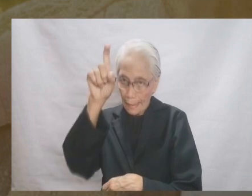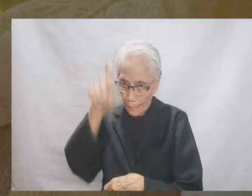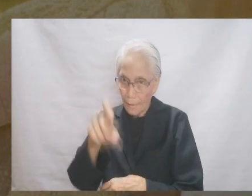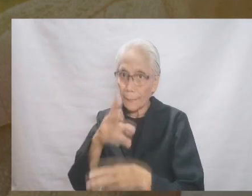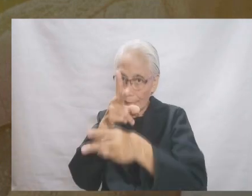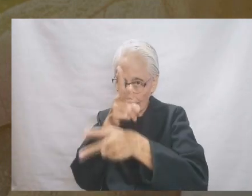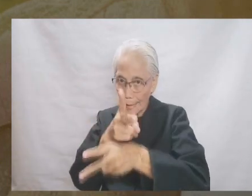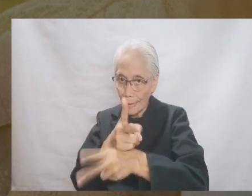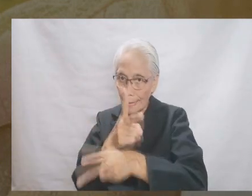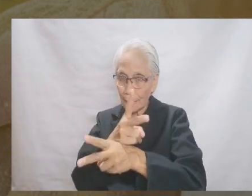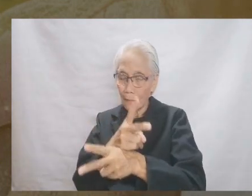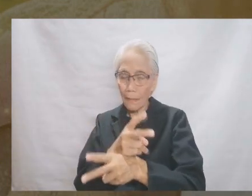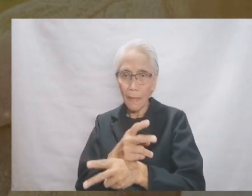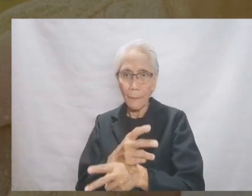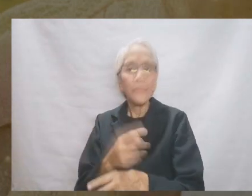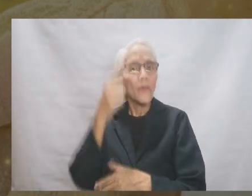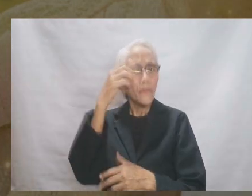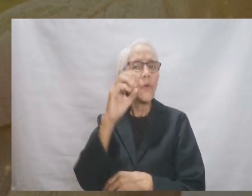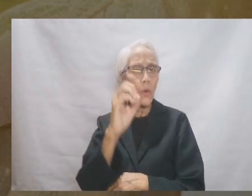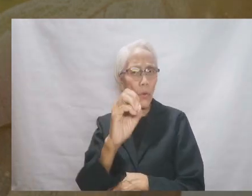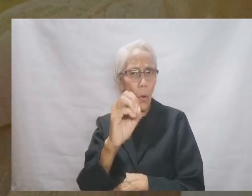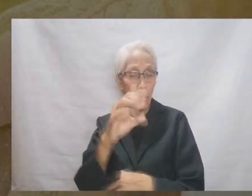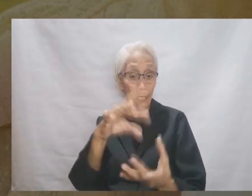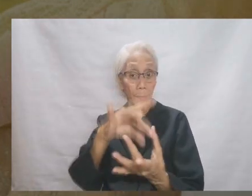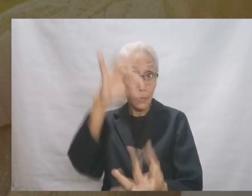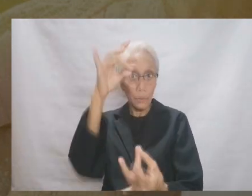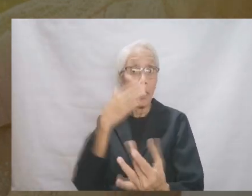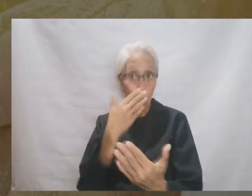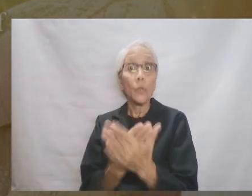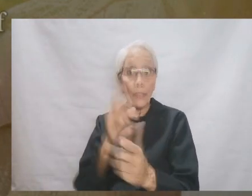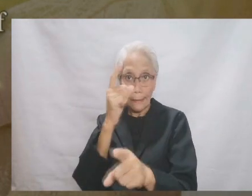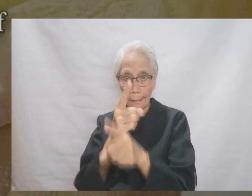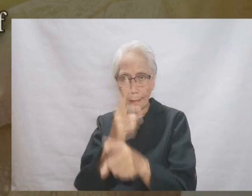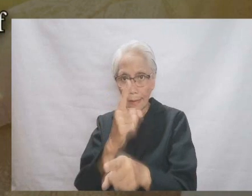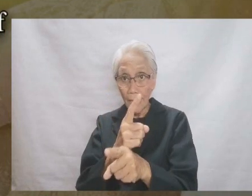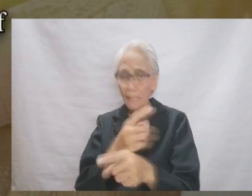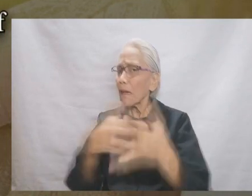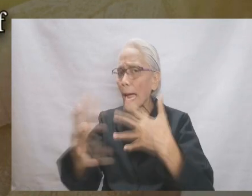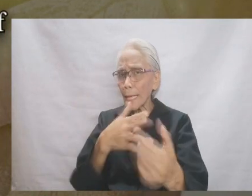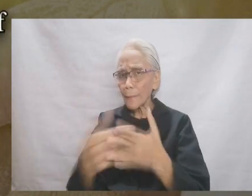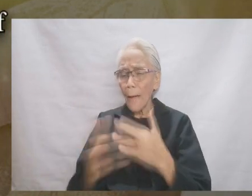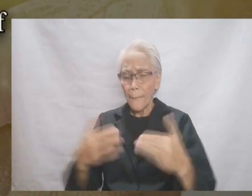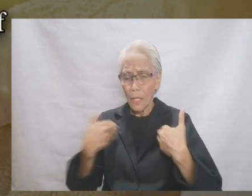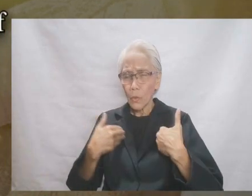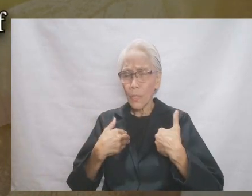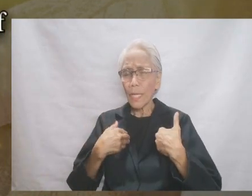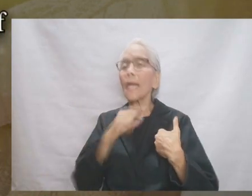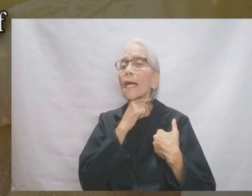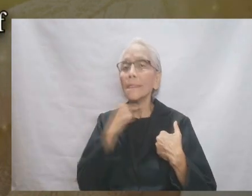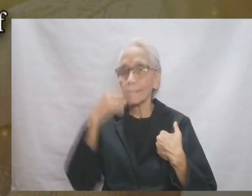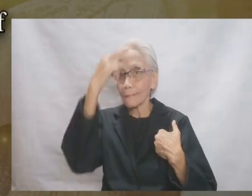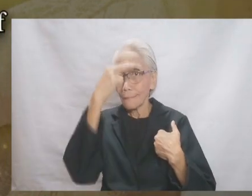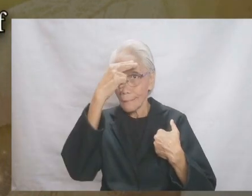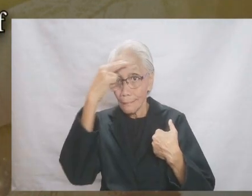ayan, dyan kayo mag-ingat. For your own spiritual good. Yes, kahit may Catholic priest pang